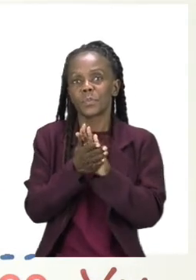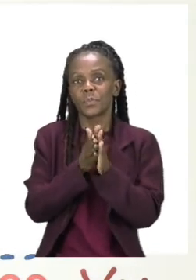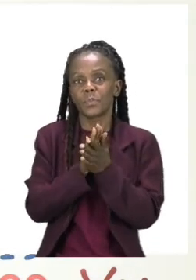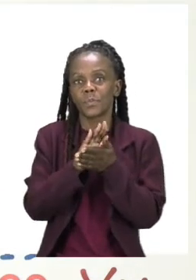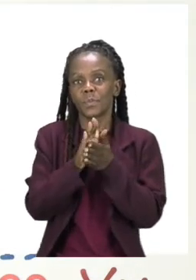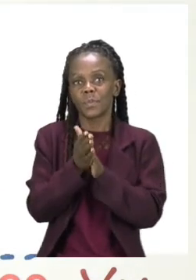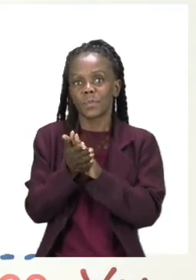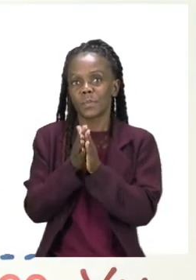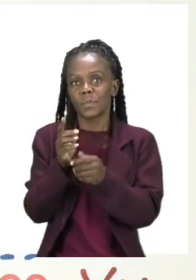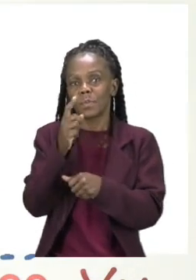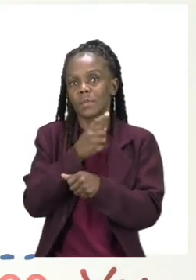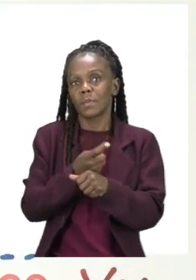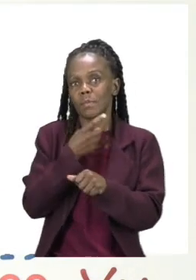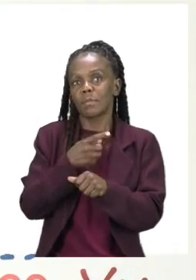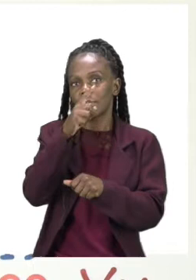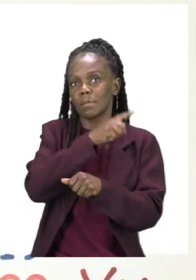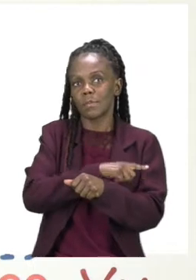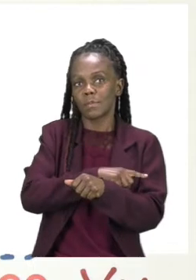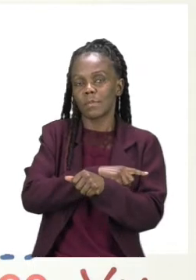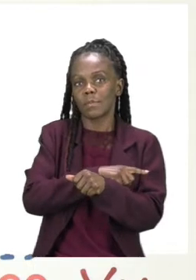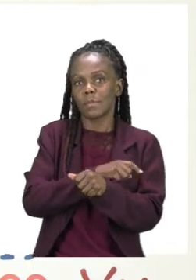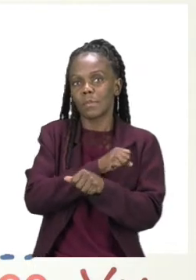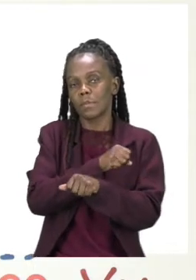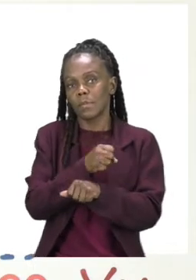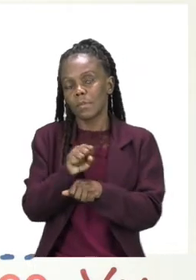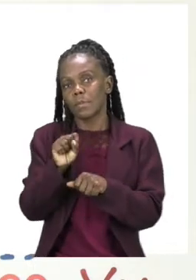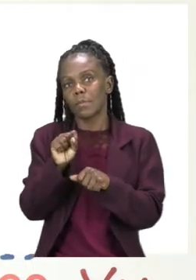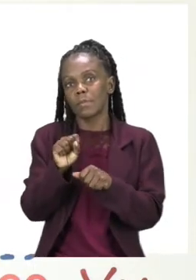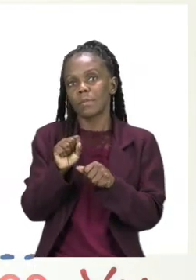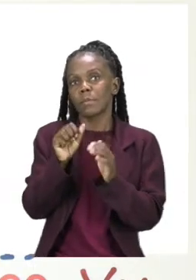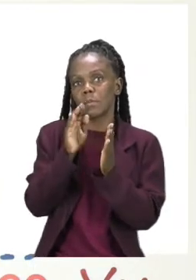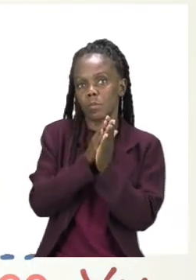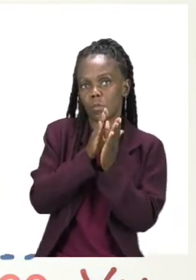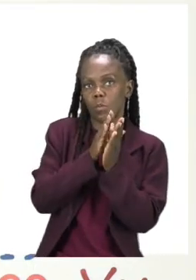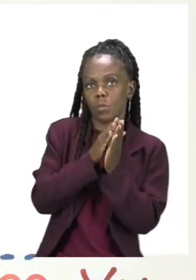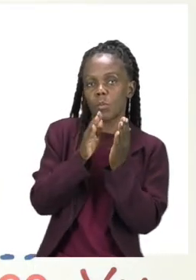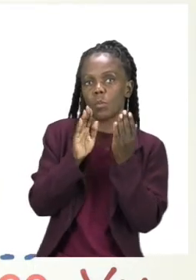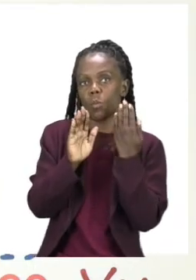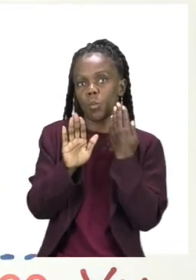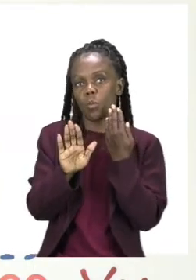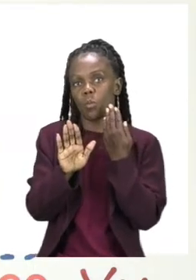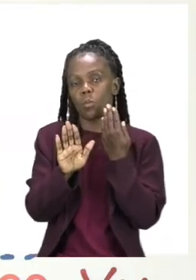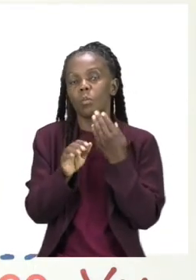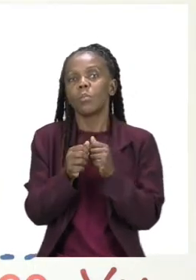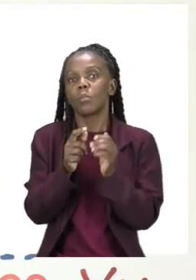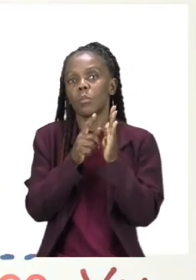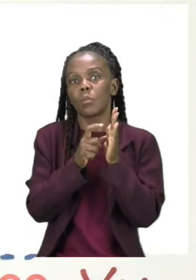Sanitize every day so the germs can stay away.